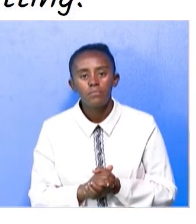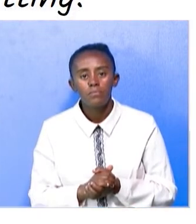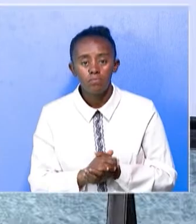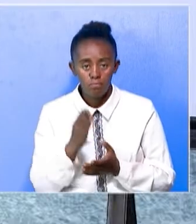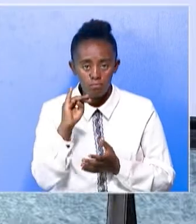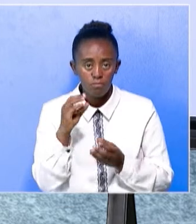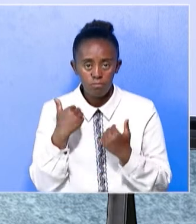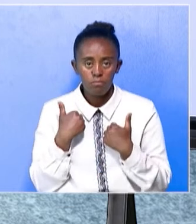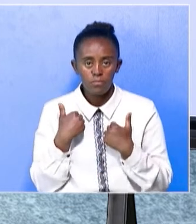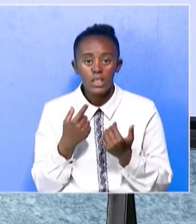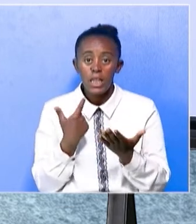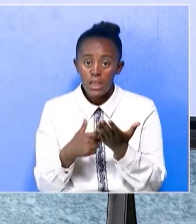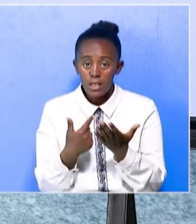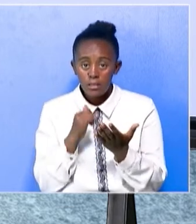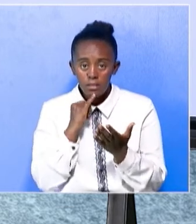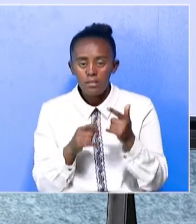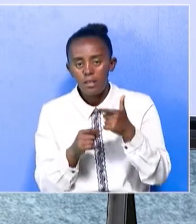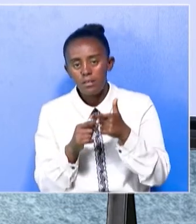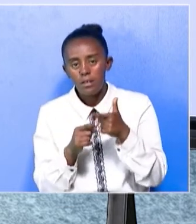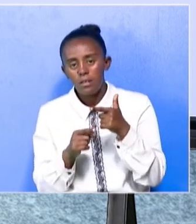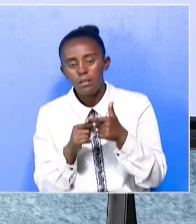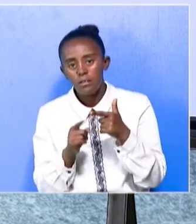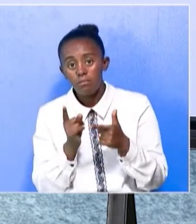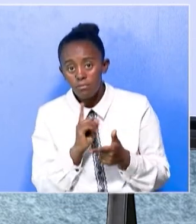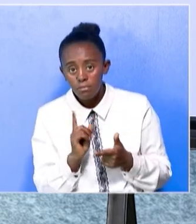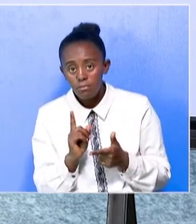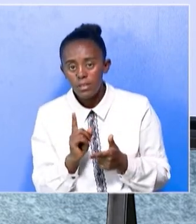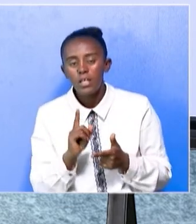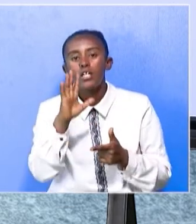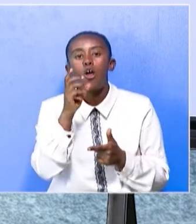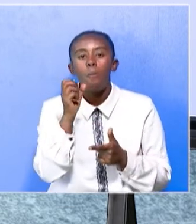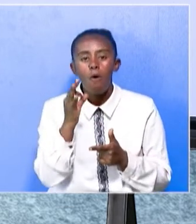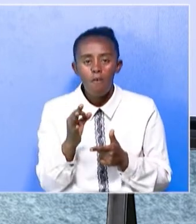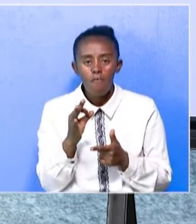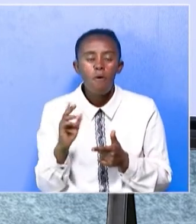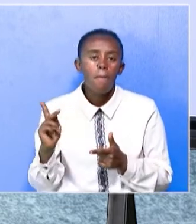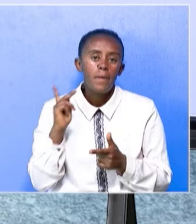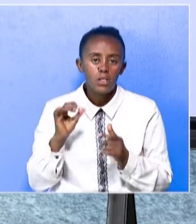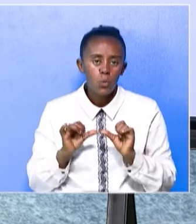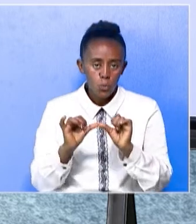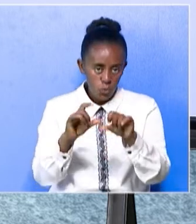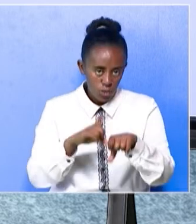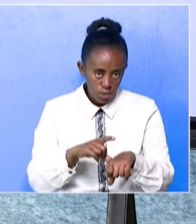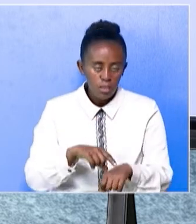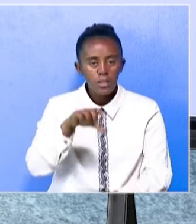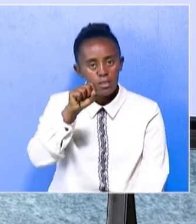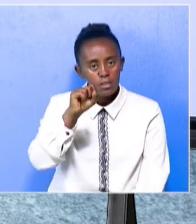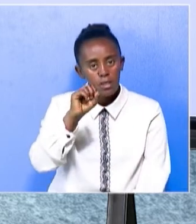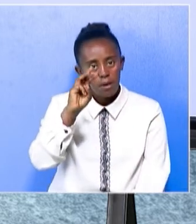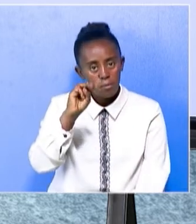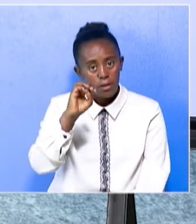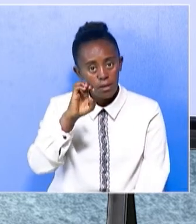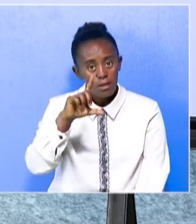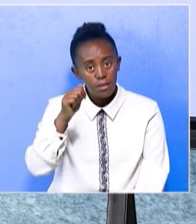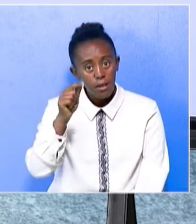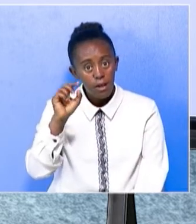This is the second what type of past continuous tense, simultaneous action, if